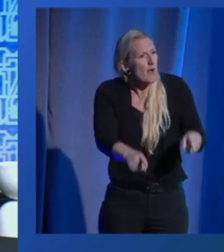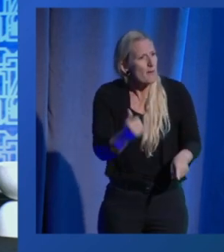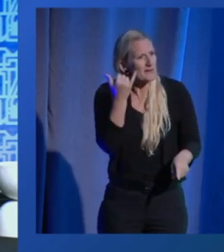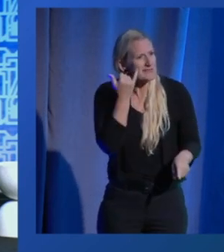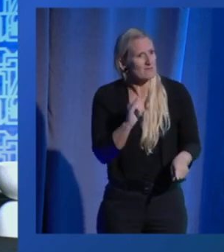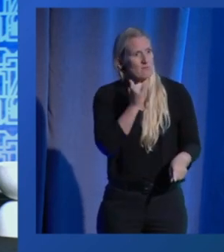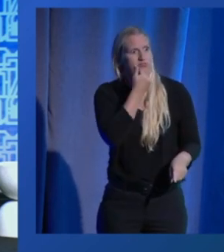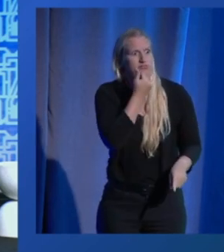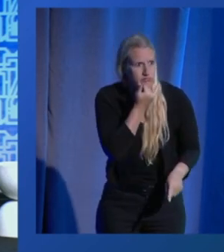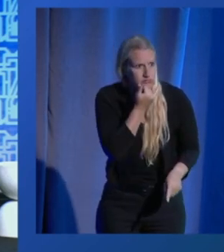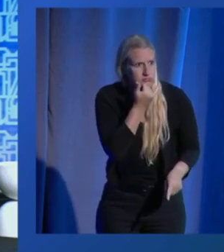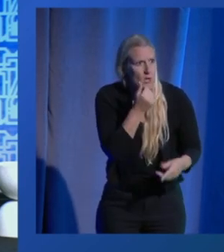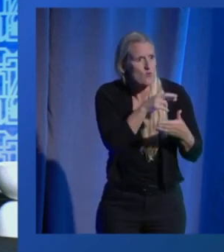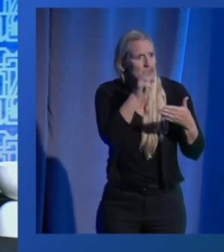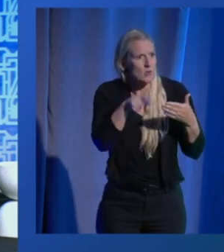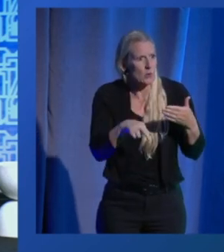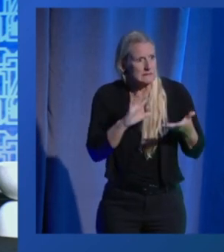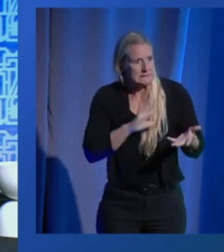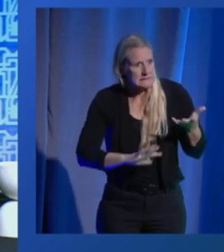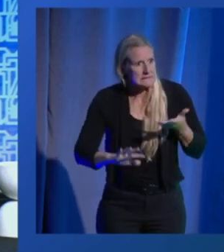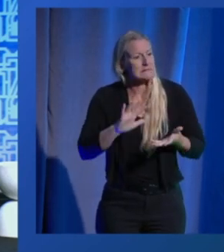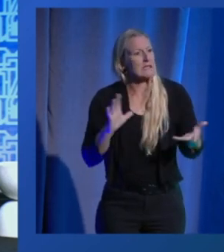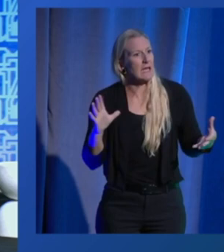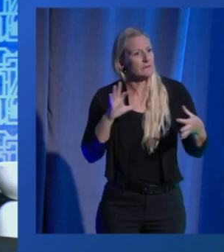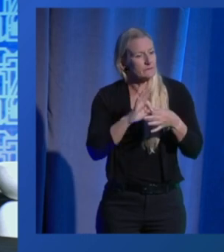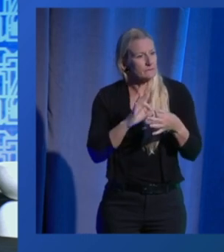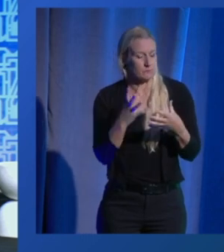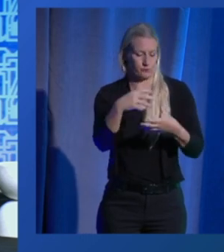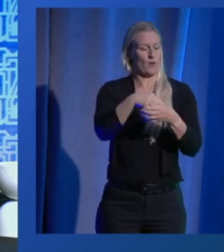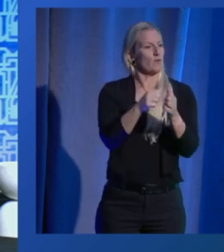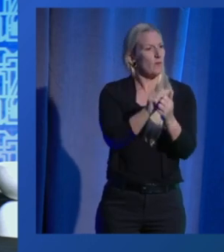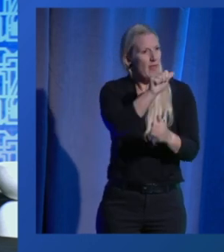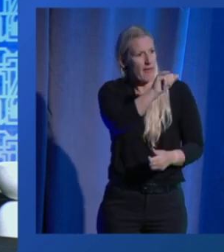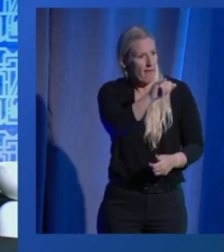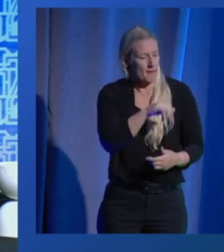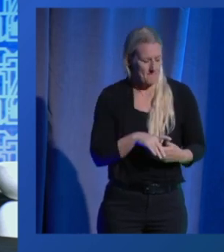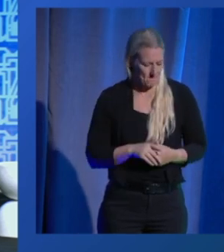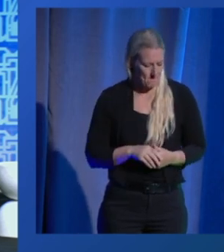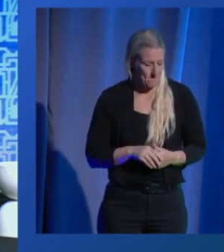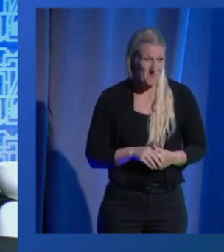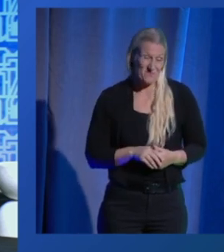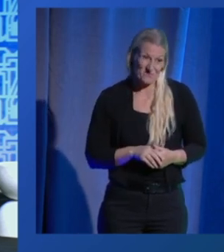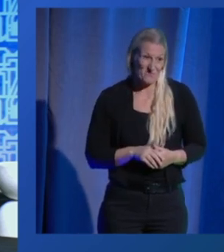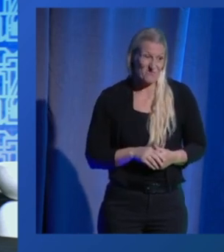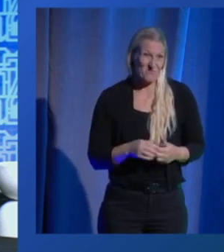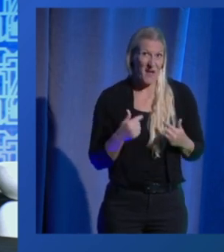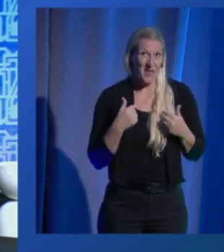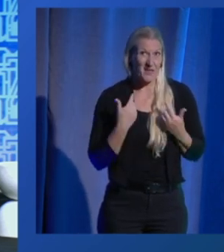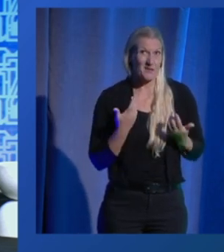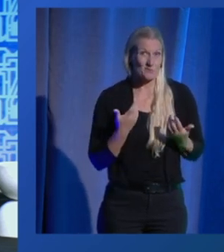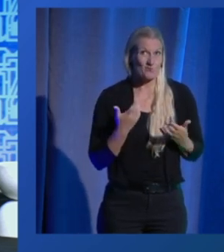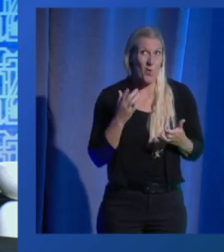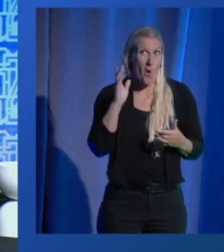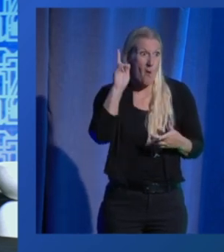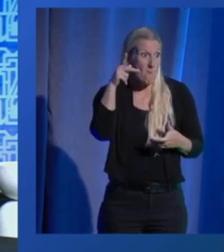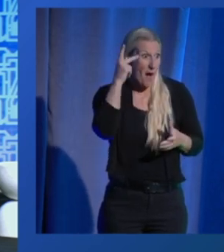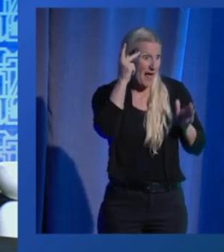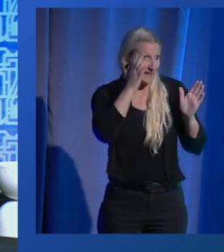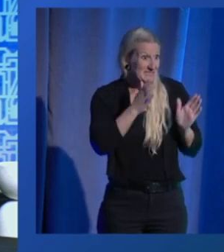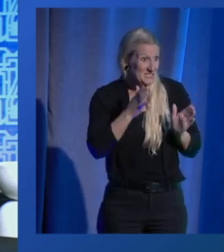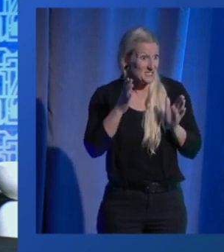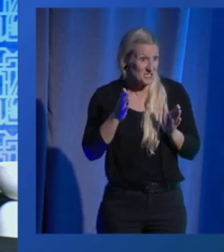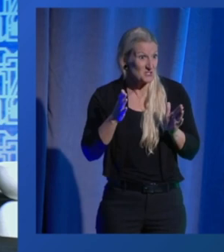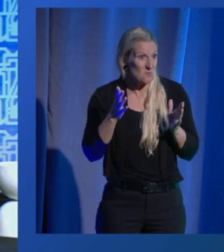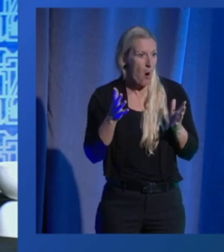decision or a wrong outcome um you know I can tell you I I think it's logical to assume that politicians are going to want to hold